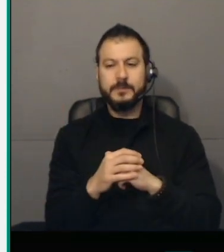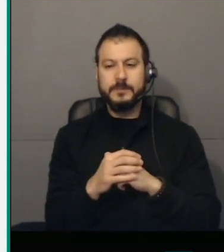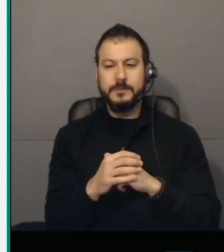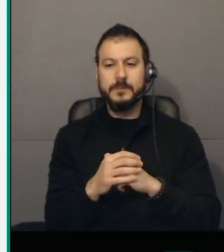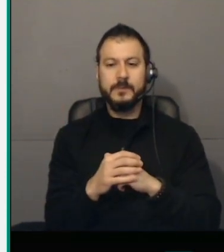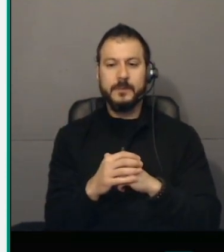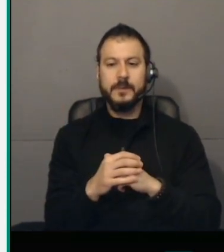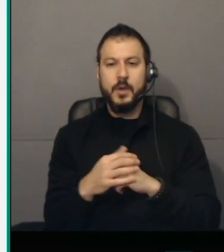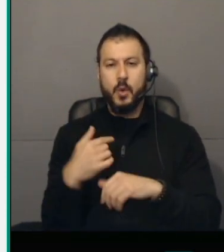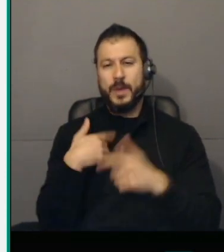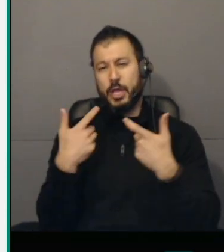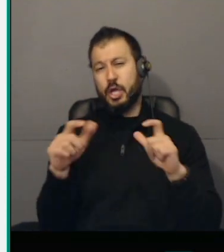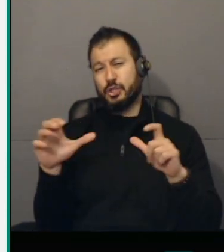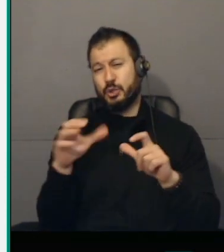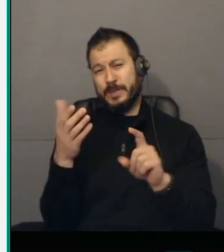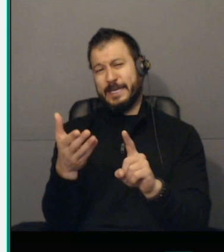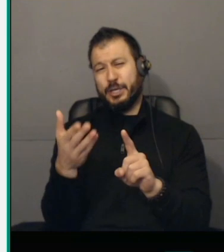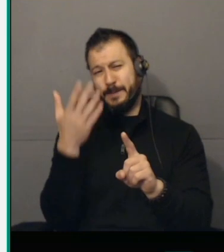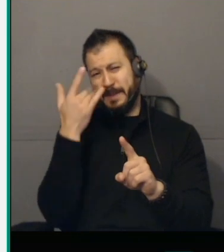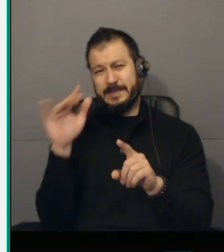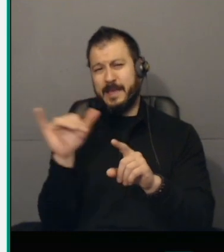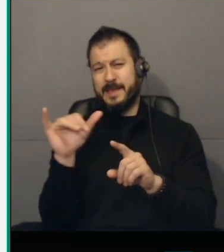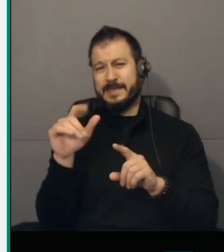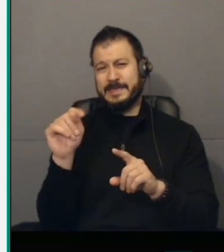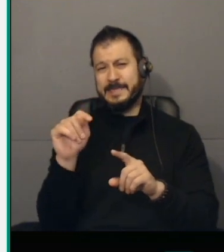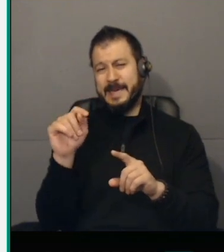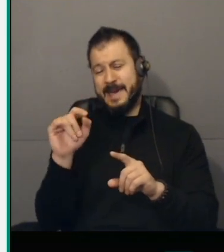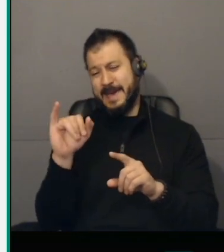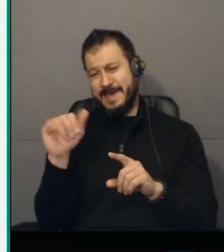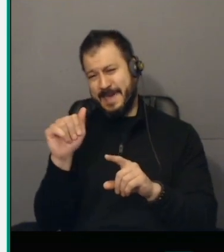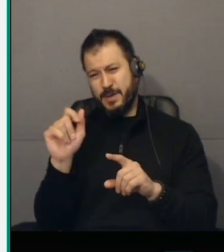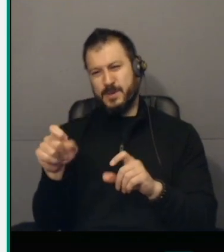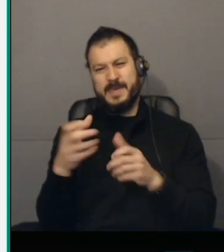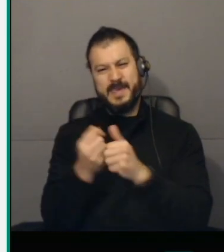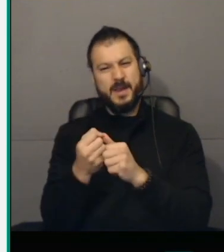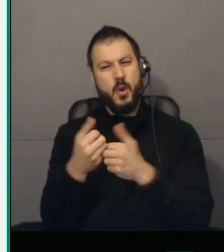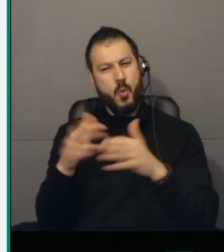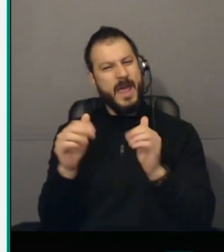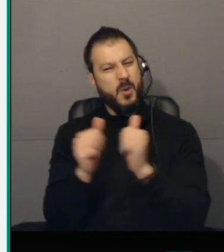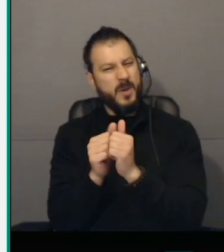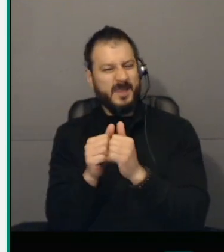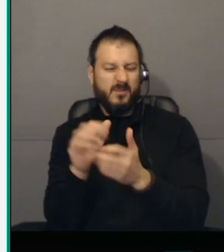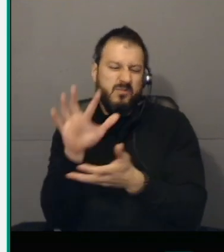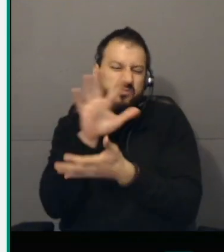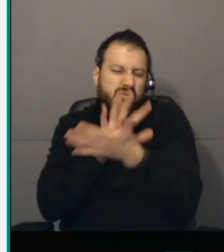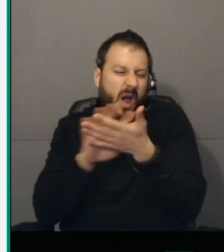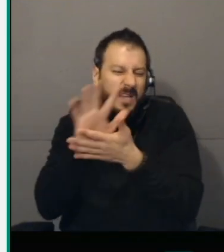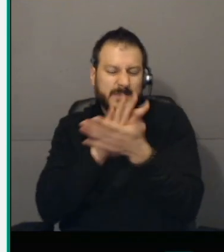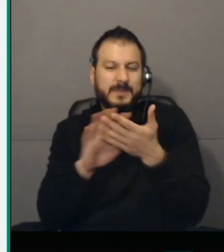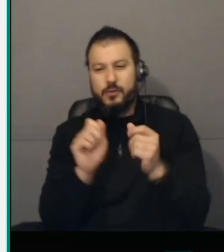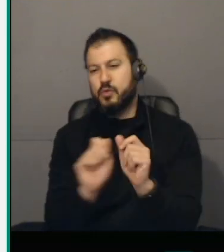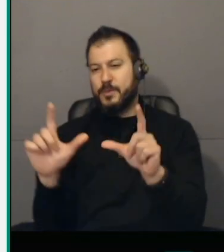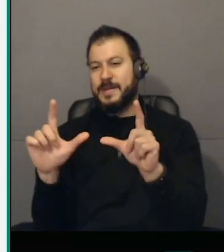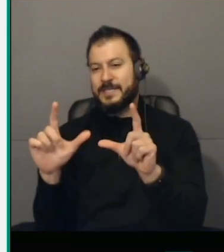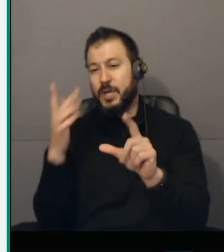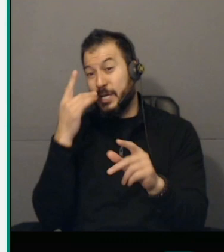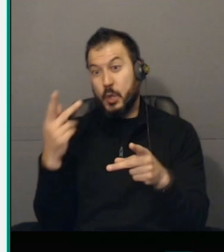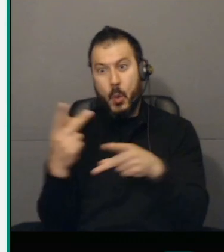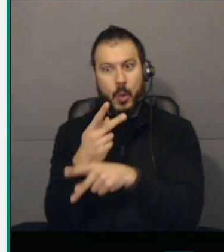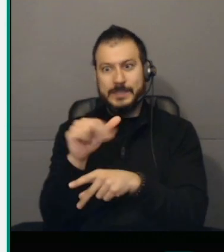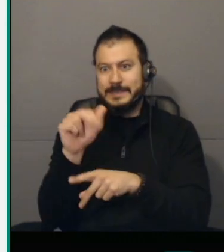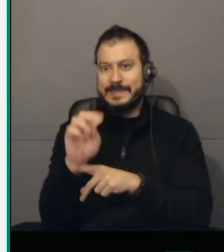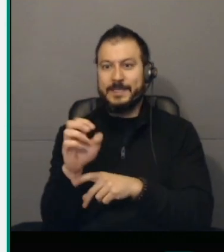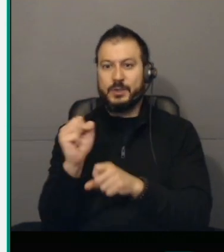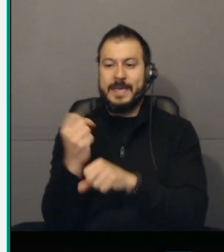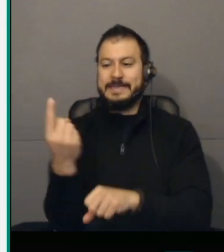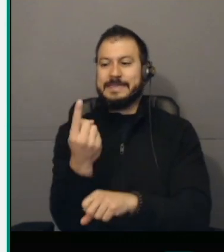and we largely do this here because unlike TAA, you can get away with an approximate reprojection because worst case here